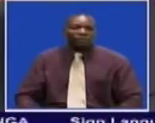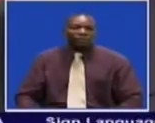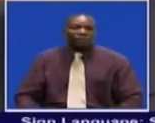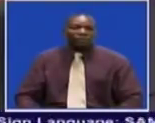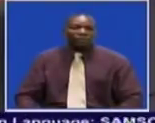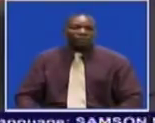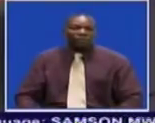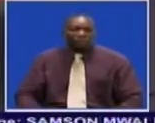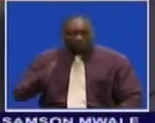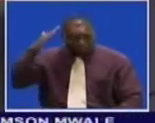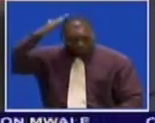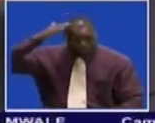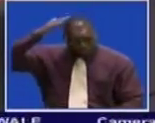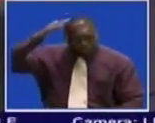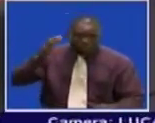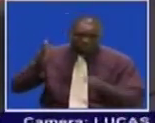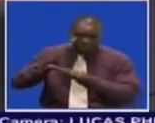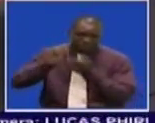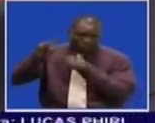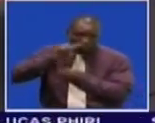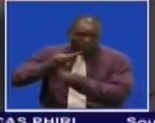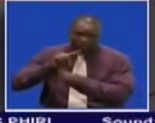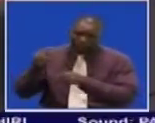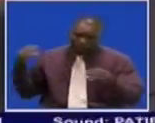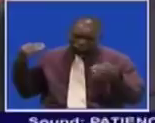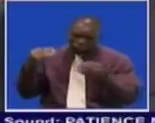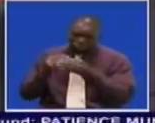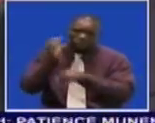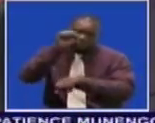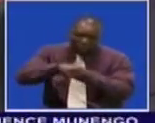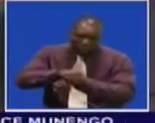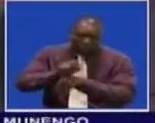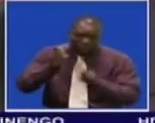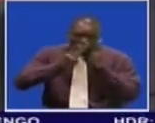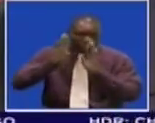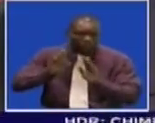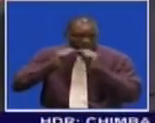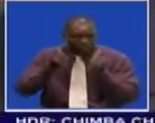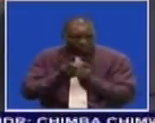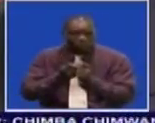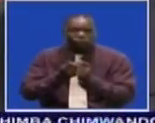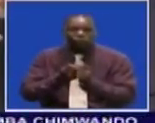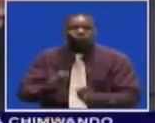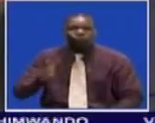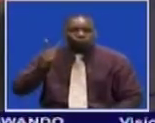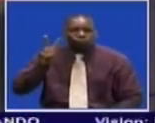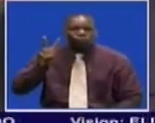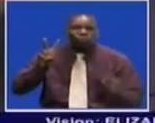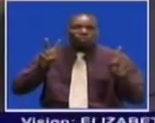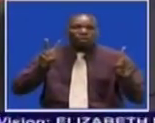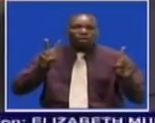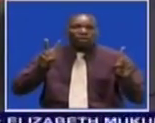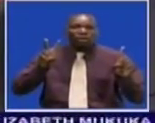And finally, in sports, Nkana Football Club this afternoon came from behind to beat visiting El Ahly of Sudan by